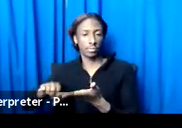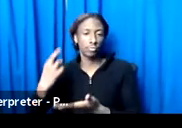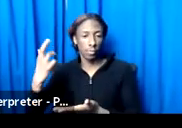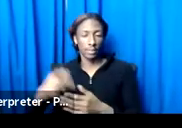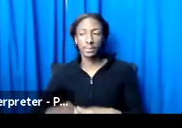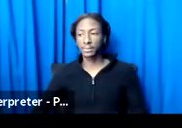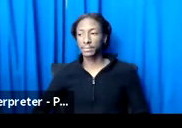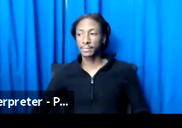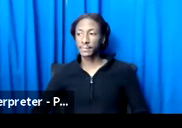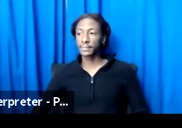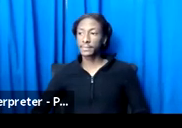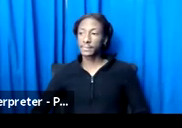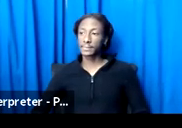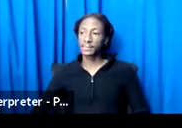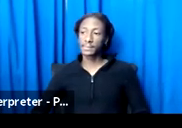slide.